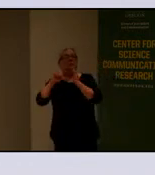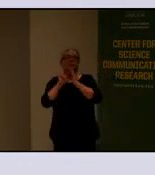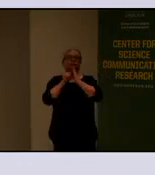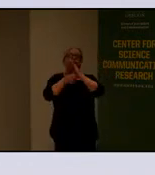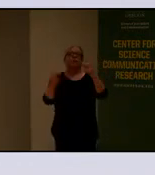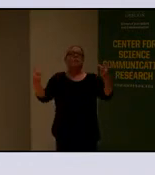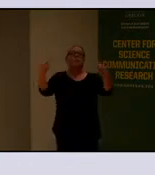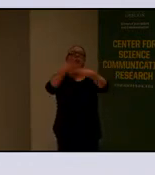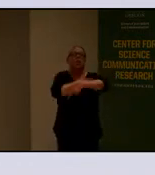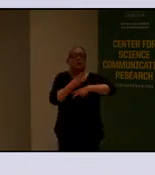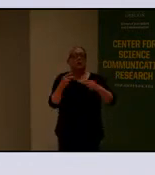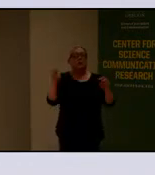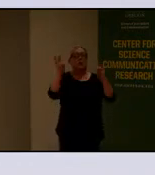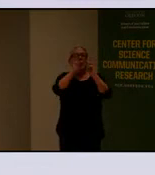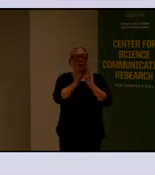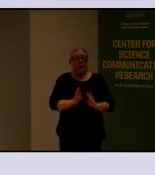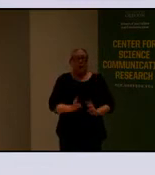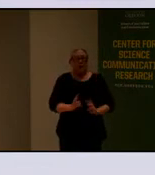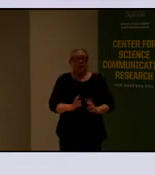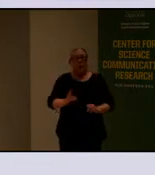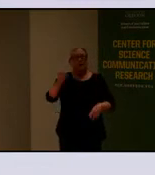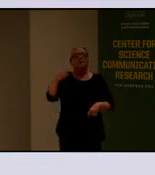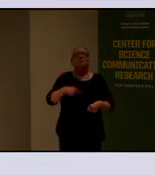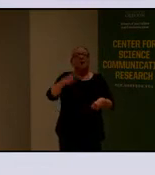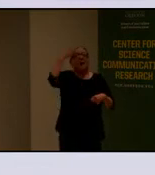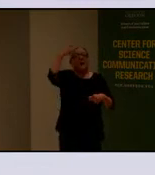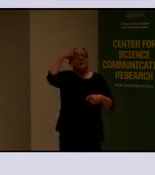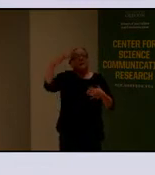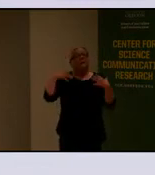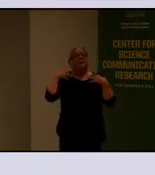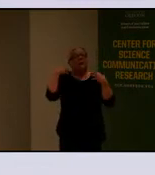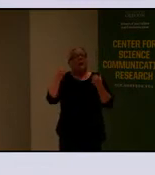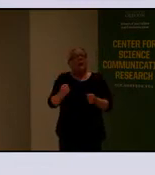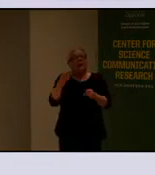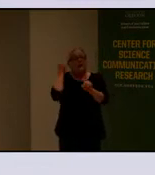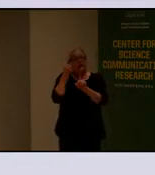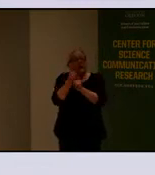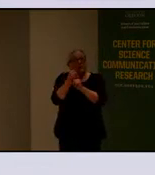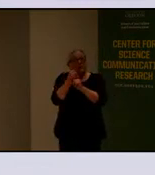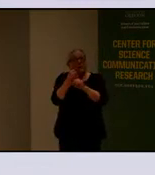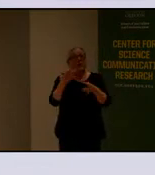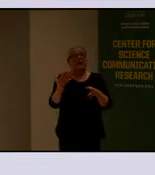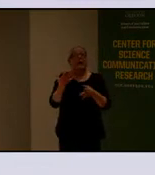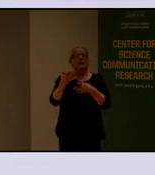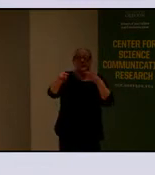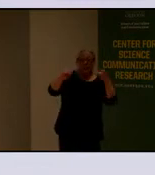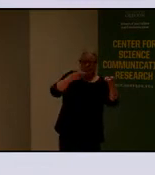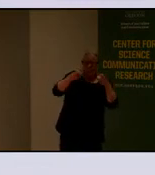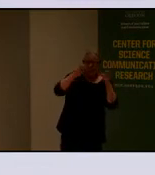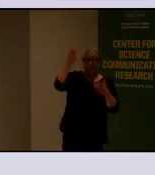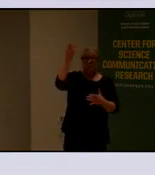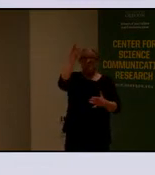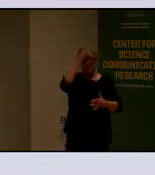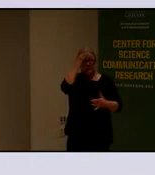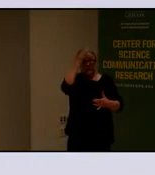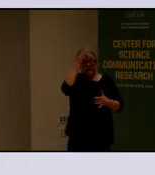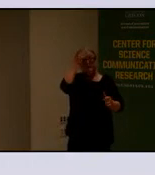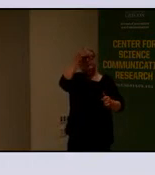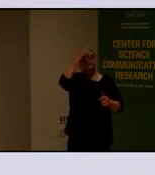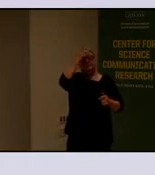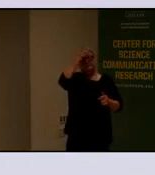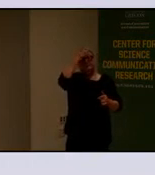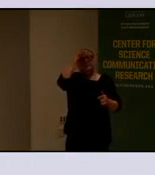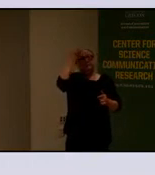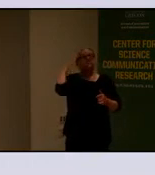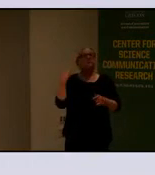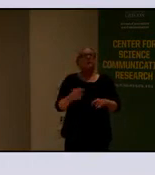intensifying extreme weather, mental health impacts, the longer-term disruption to healthcare systems and management of disease.